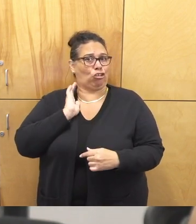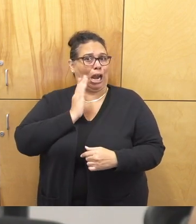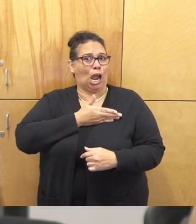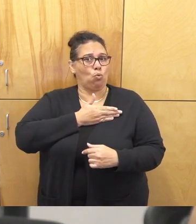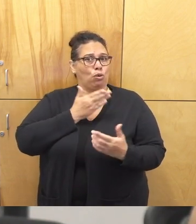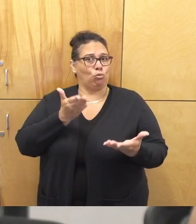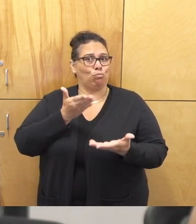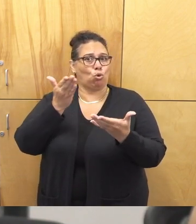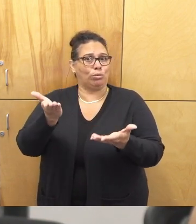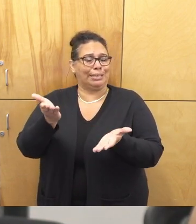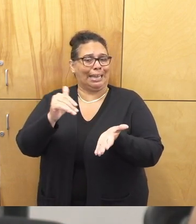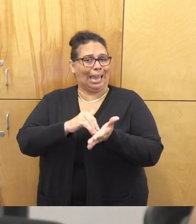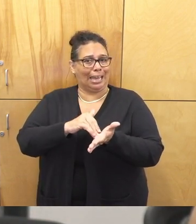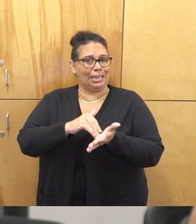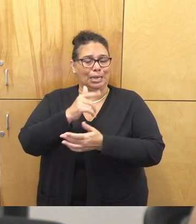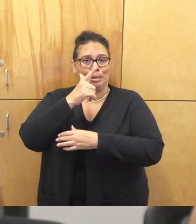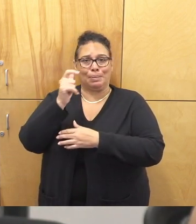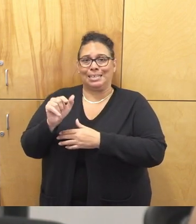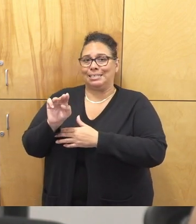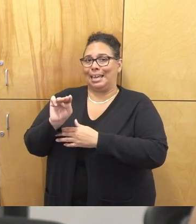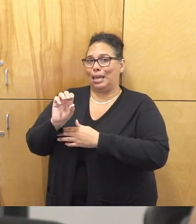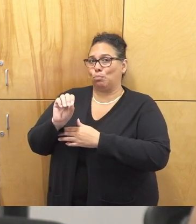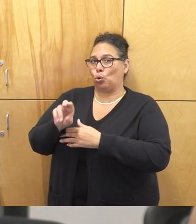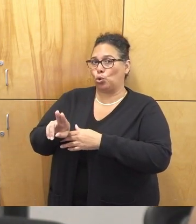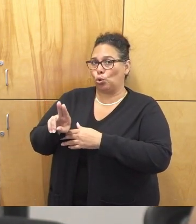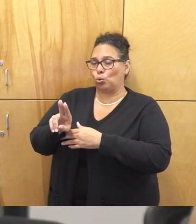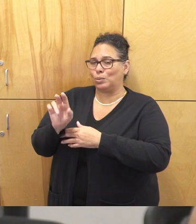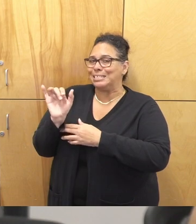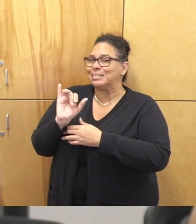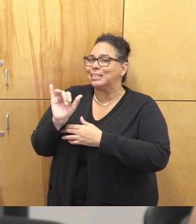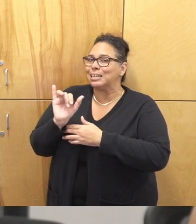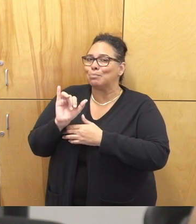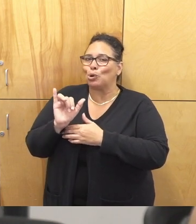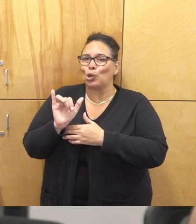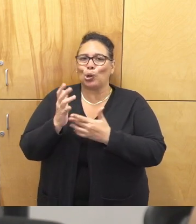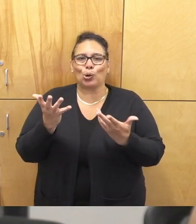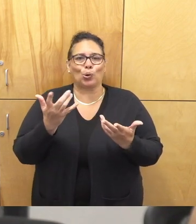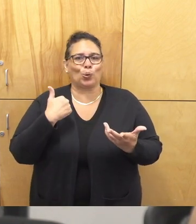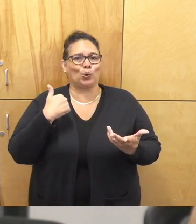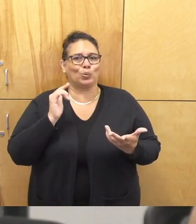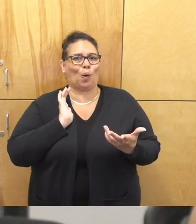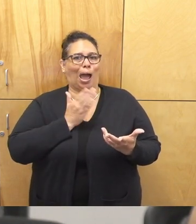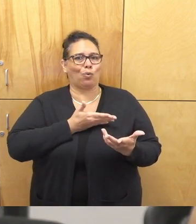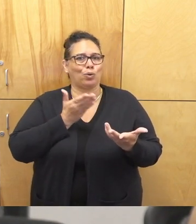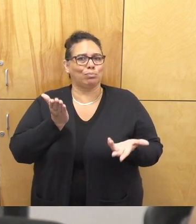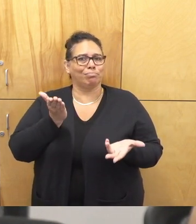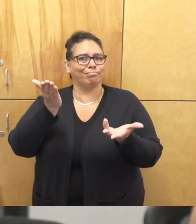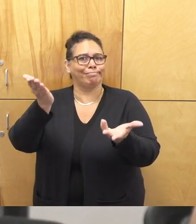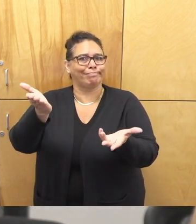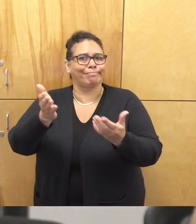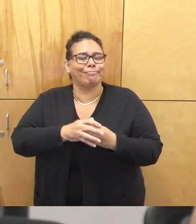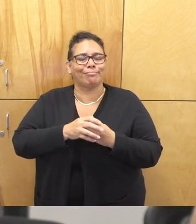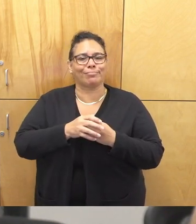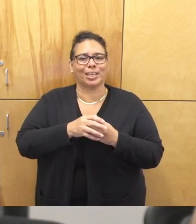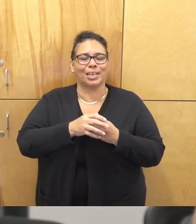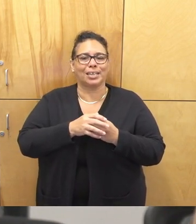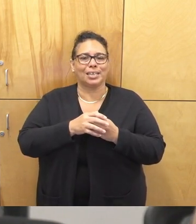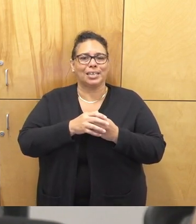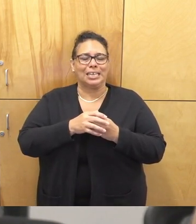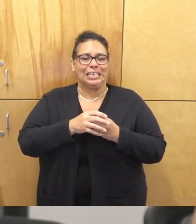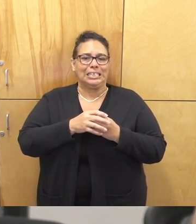Because what's being proposed in the MOU was similar in scope to what we presented. And so